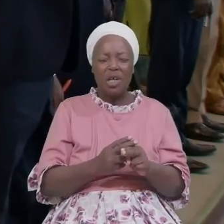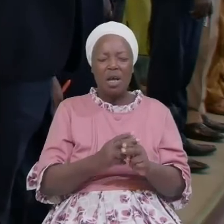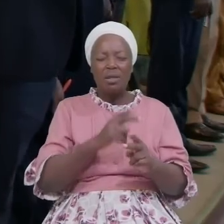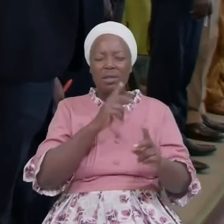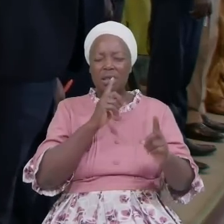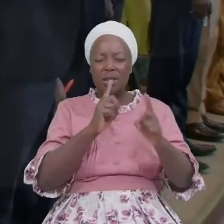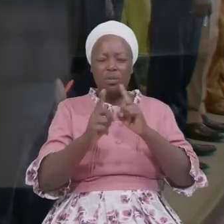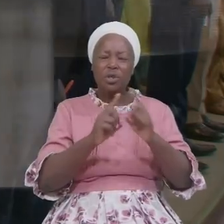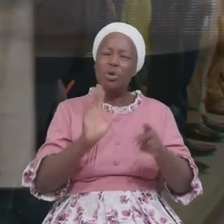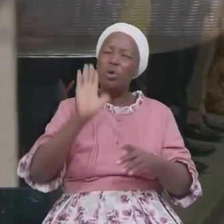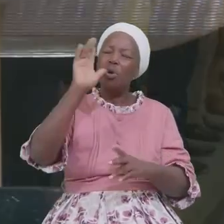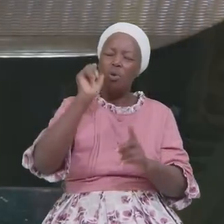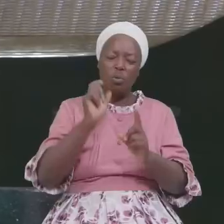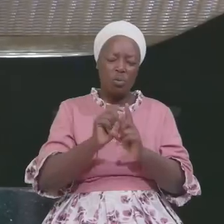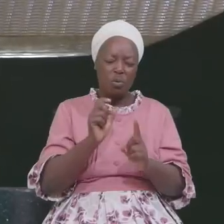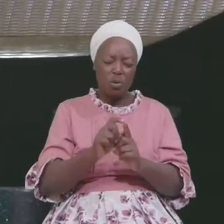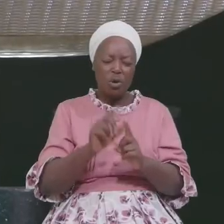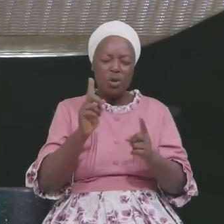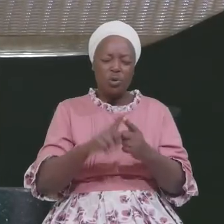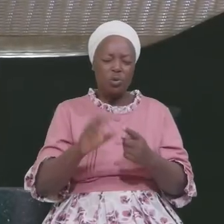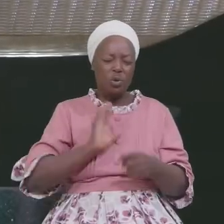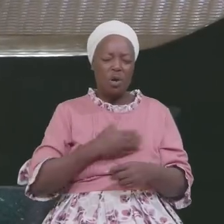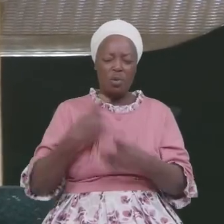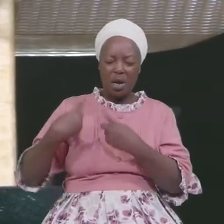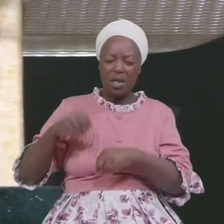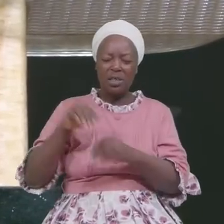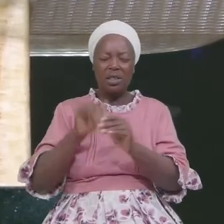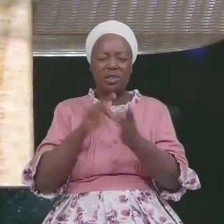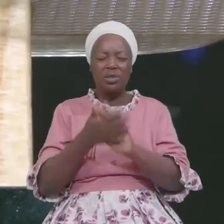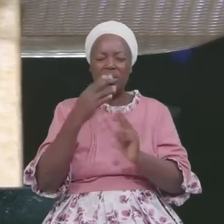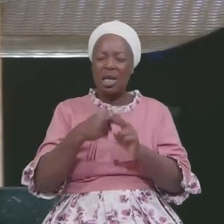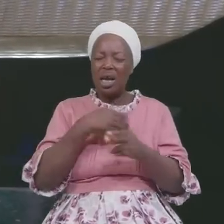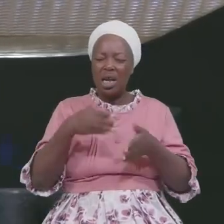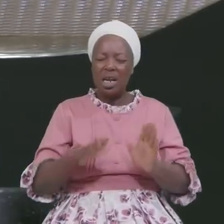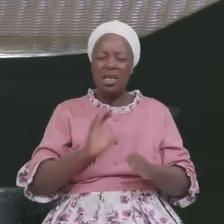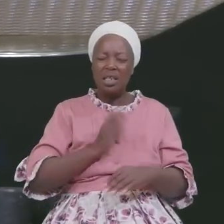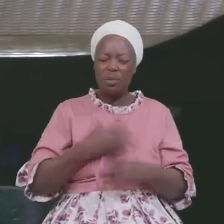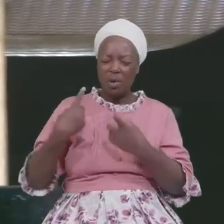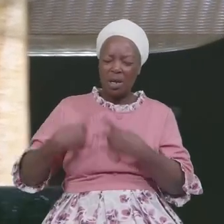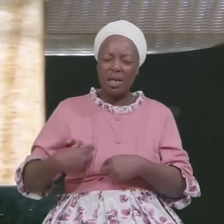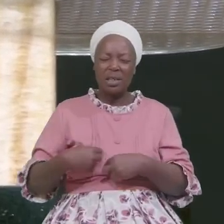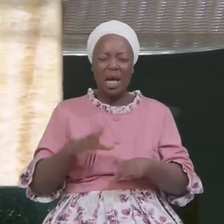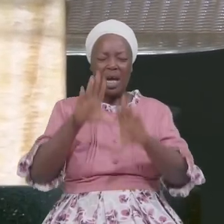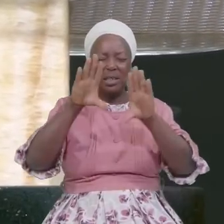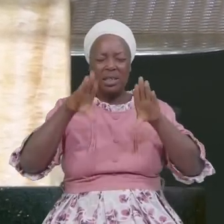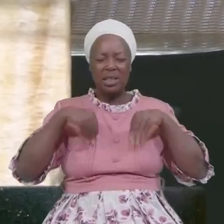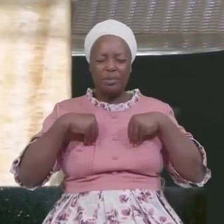Speak your word to our hearts, and let our hearts